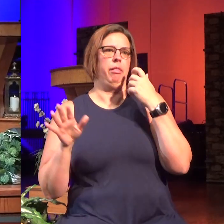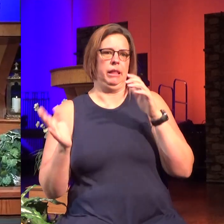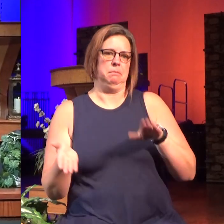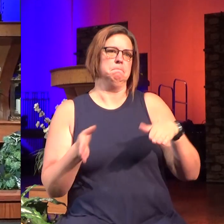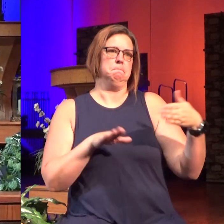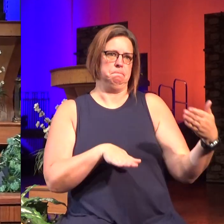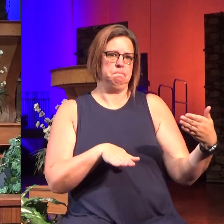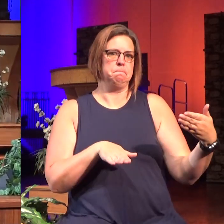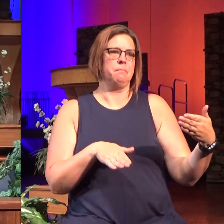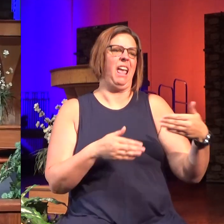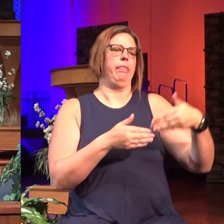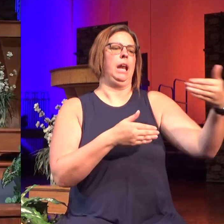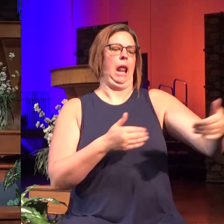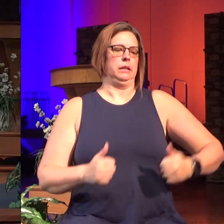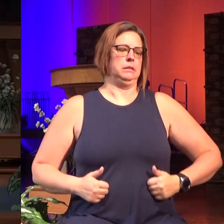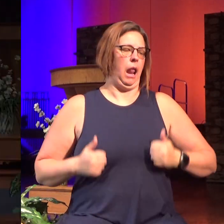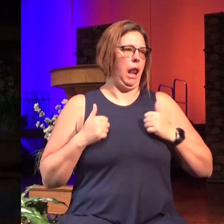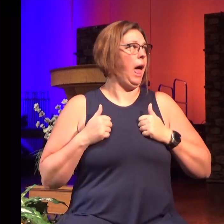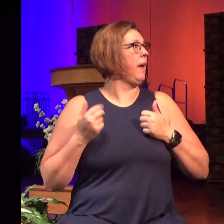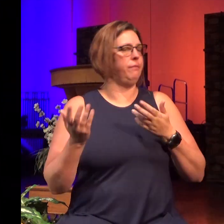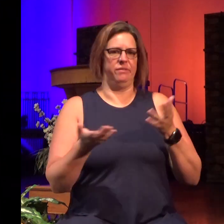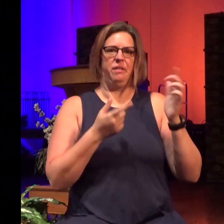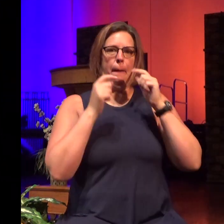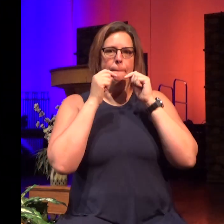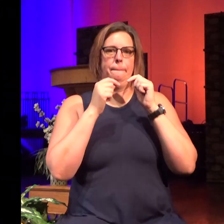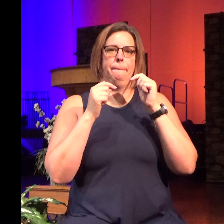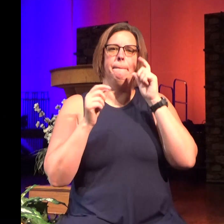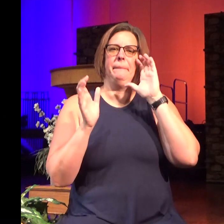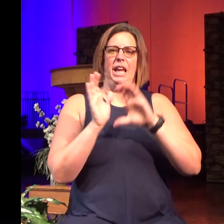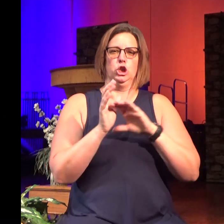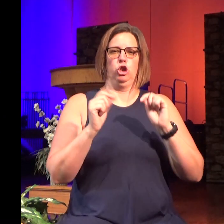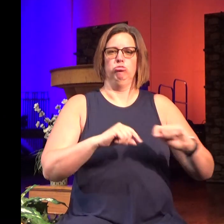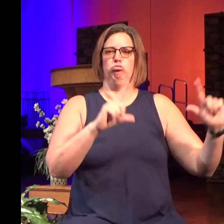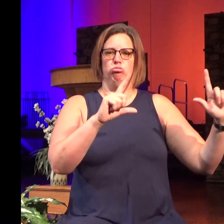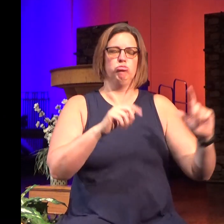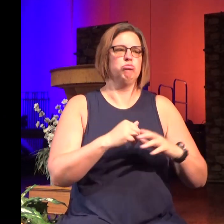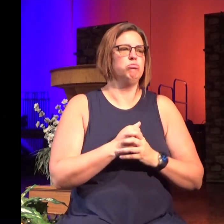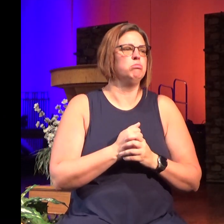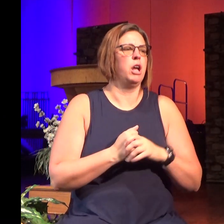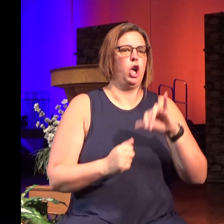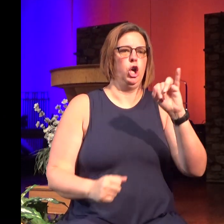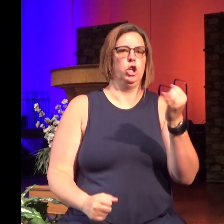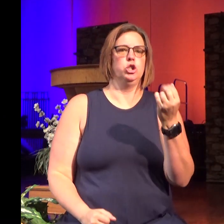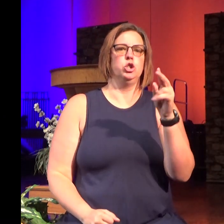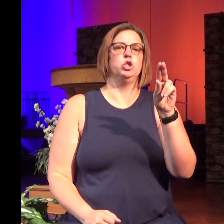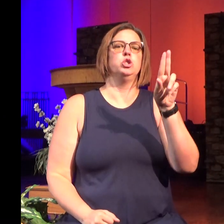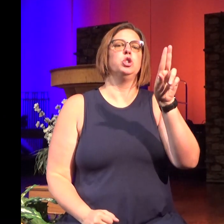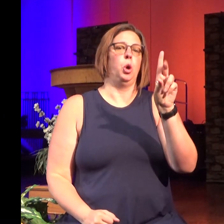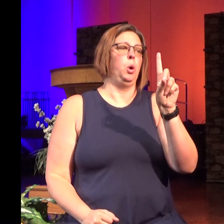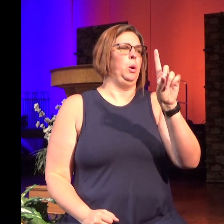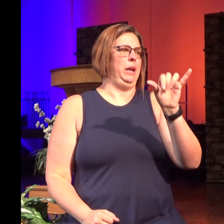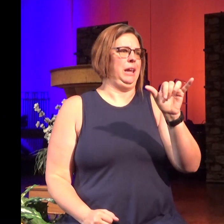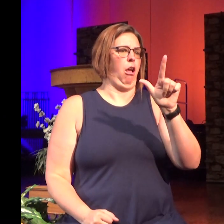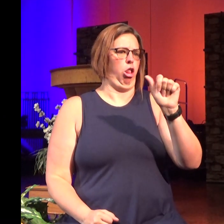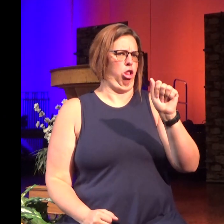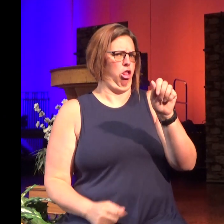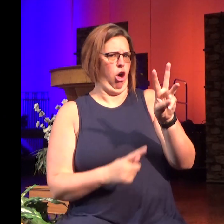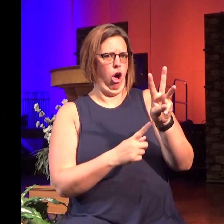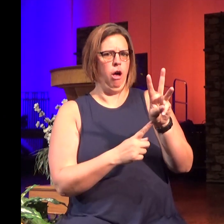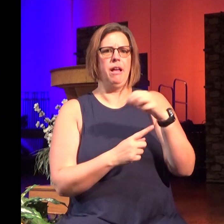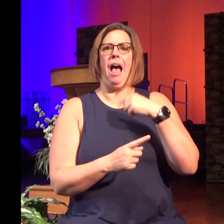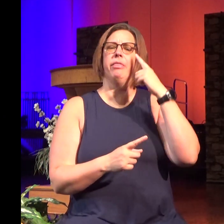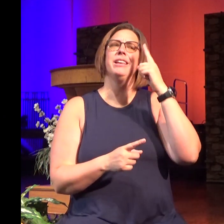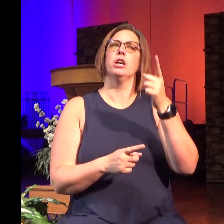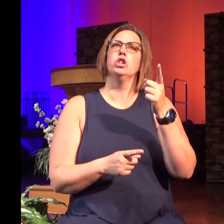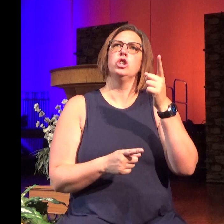next life. This is Judy Yaw. The picture's coming up on the screens here. She's been a beautiful contribution to our